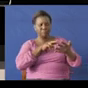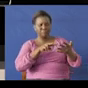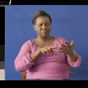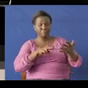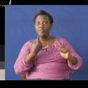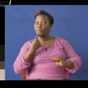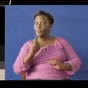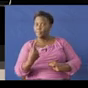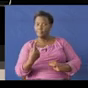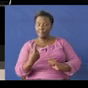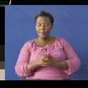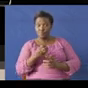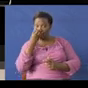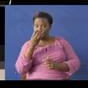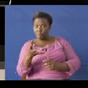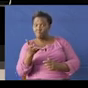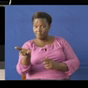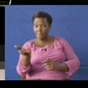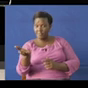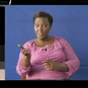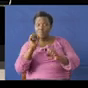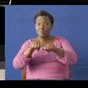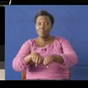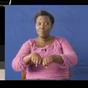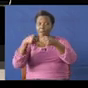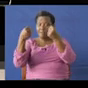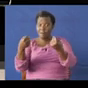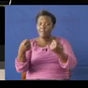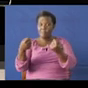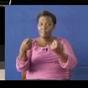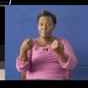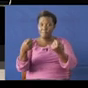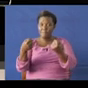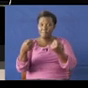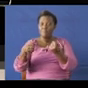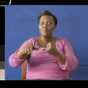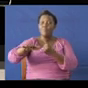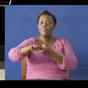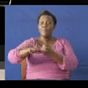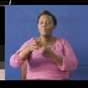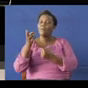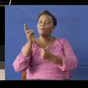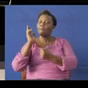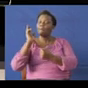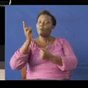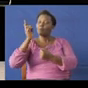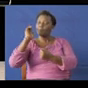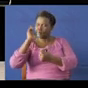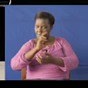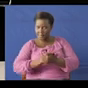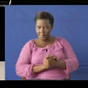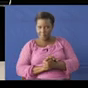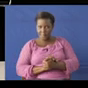to the passage, we say that pollution is the degradation of natural environment